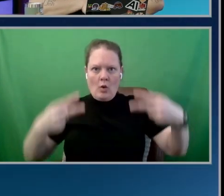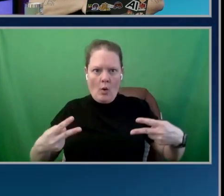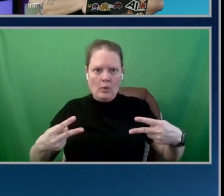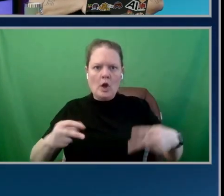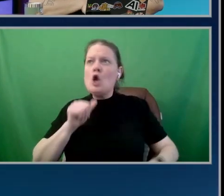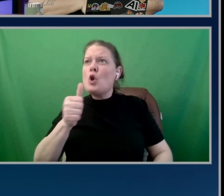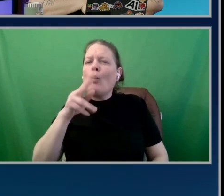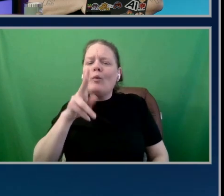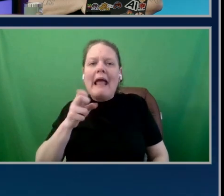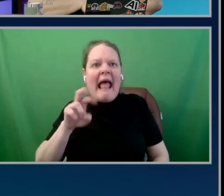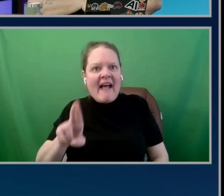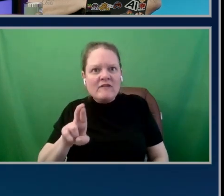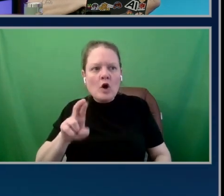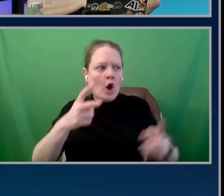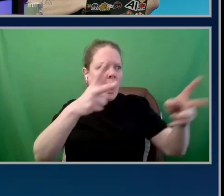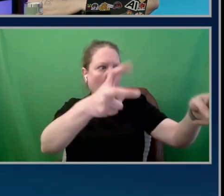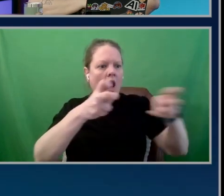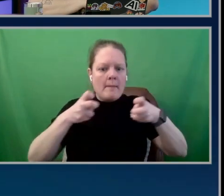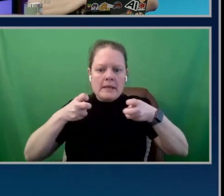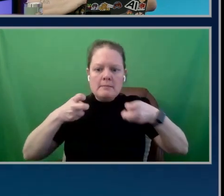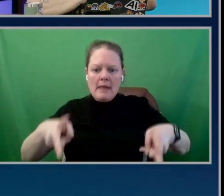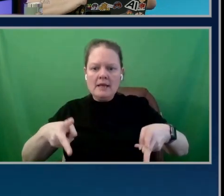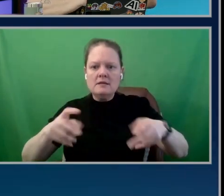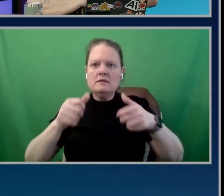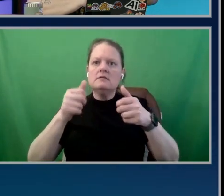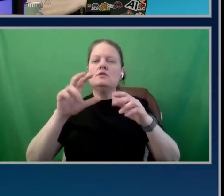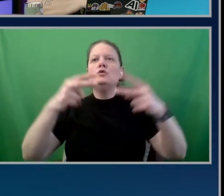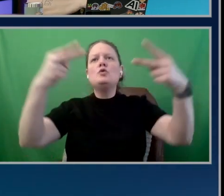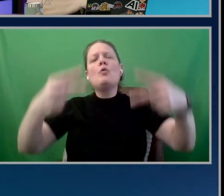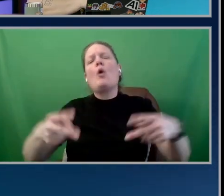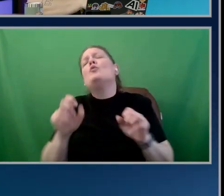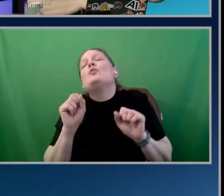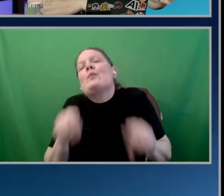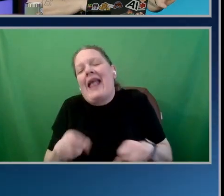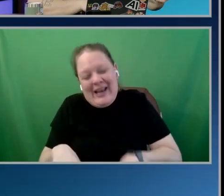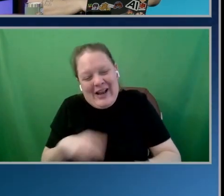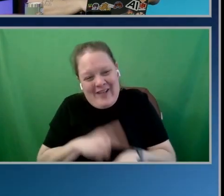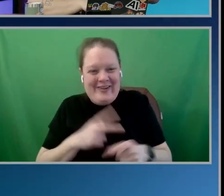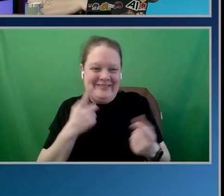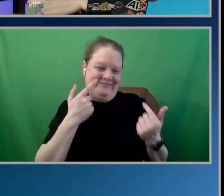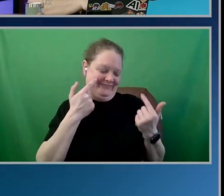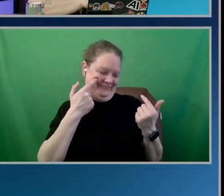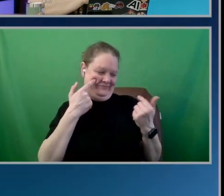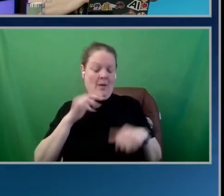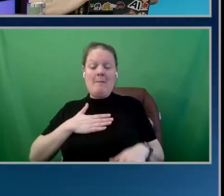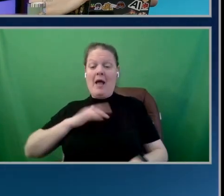Do not copy paste your code. You can, of course, but this brings me to my third point: is